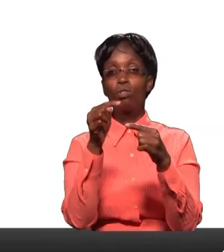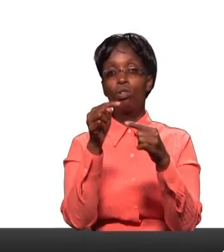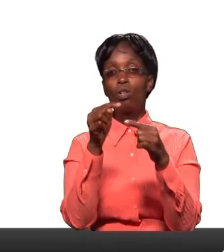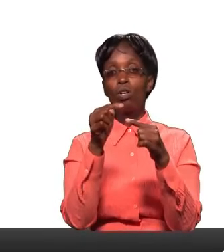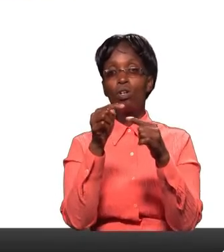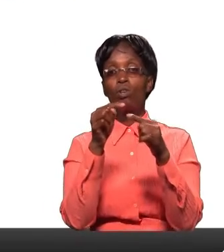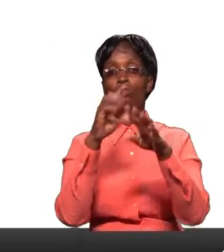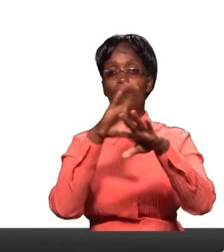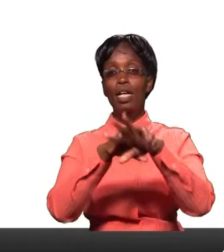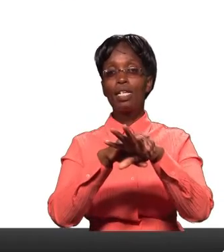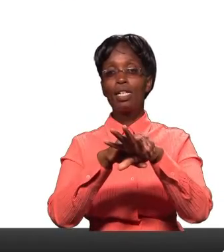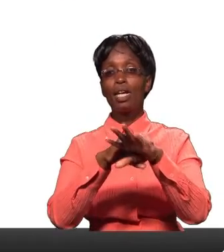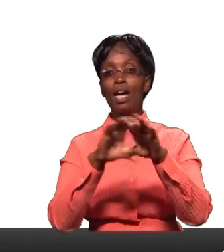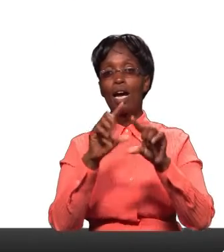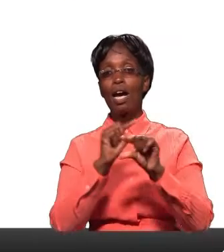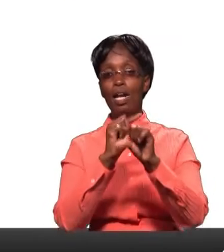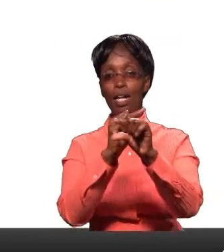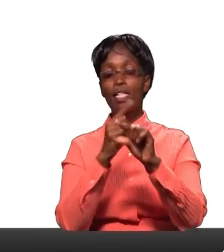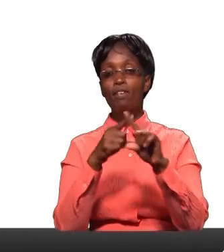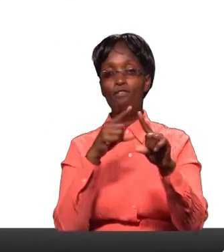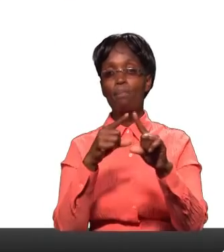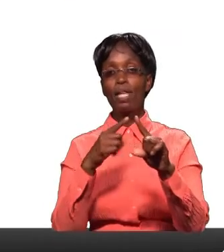guided by the scientific evidence.